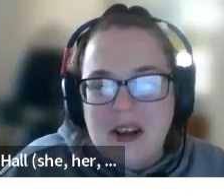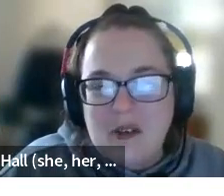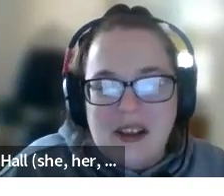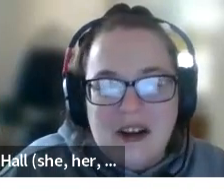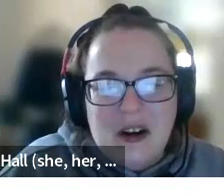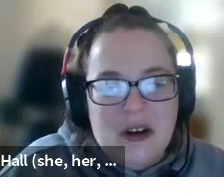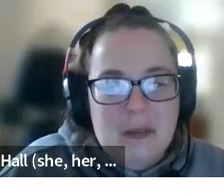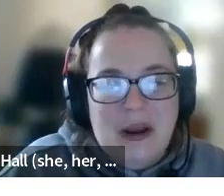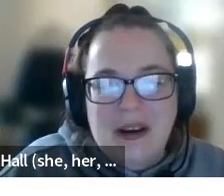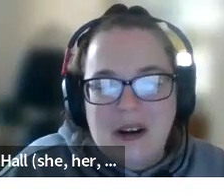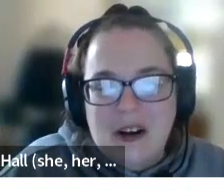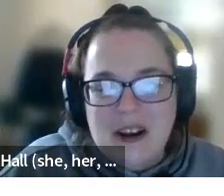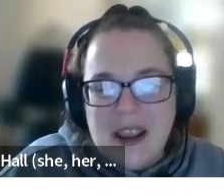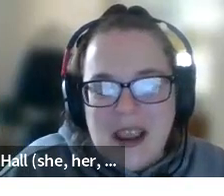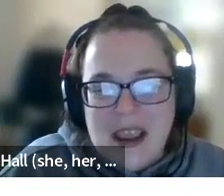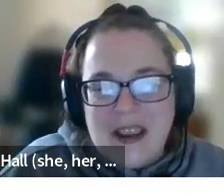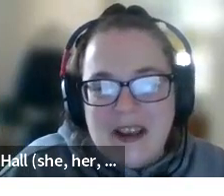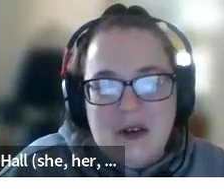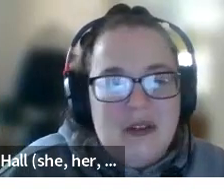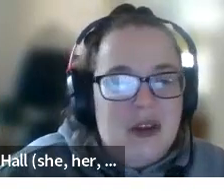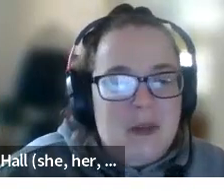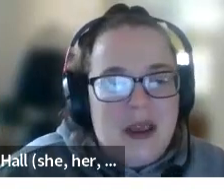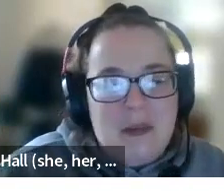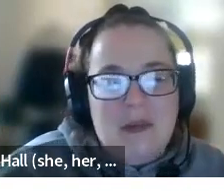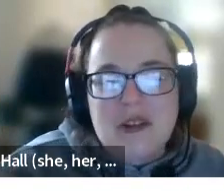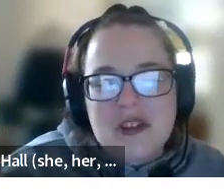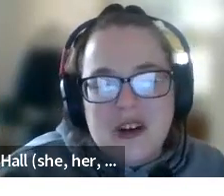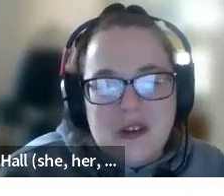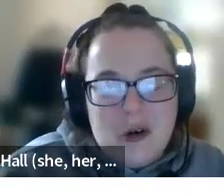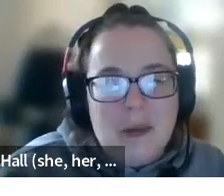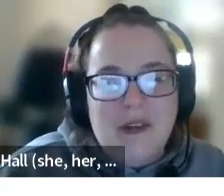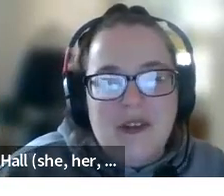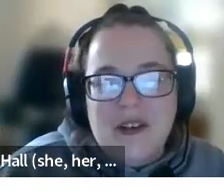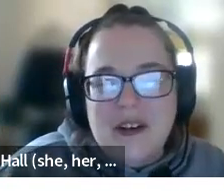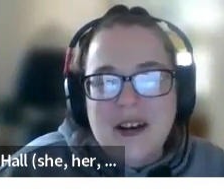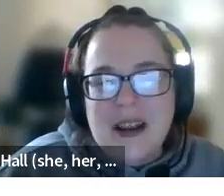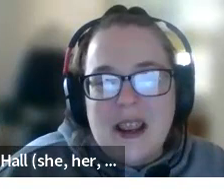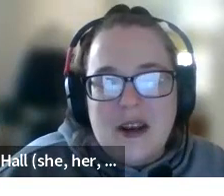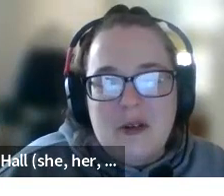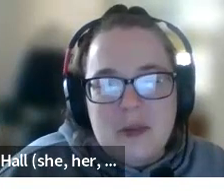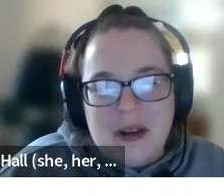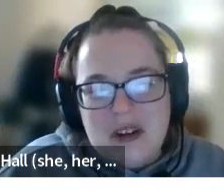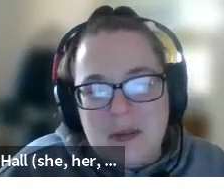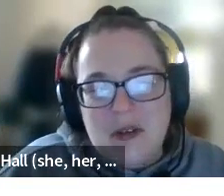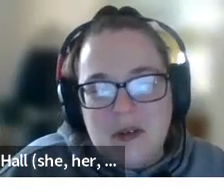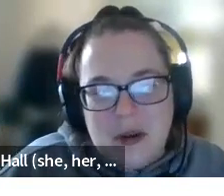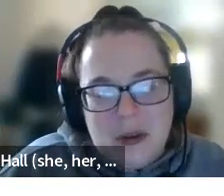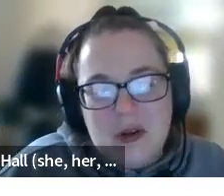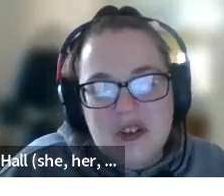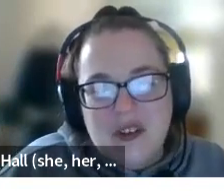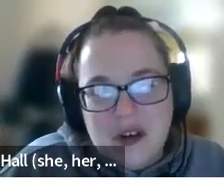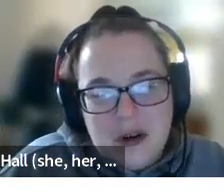young. My dad always had a garden in our backyard, and he would take me out of my wheelchair and throw me in the dirt. And it was my job